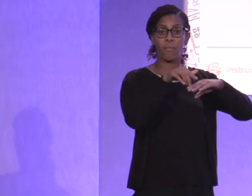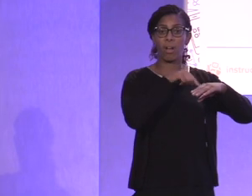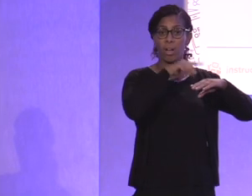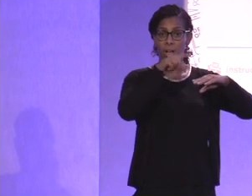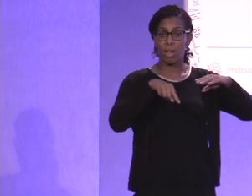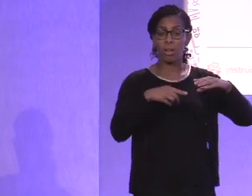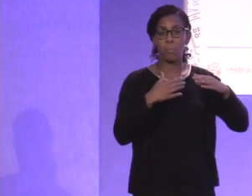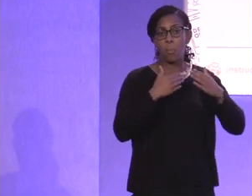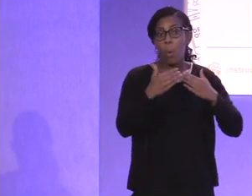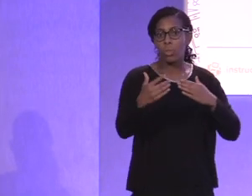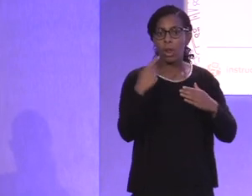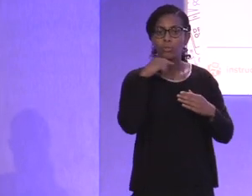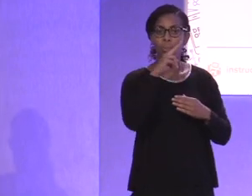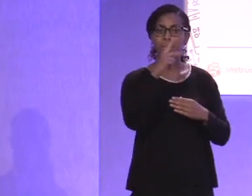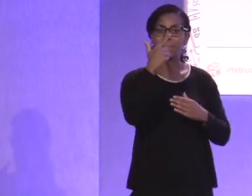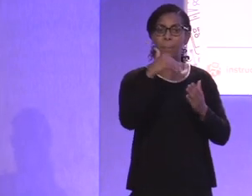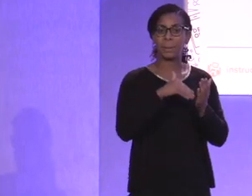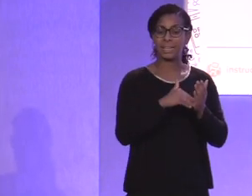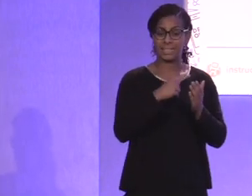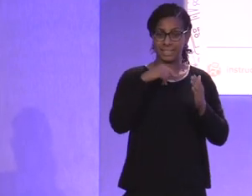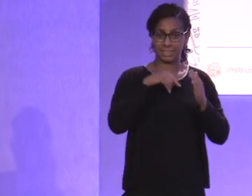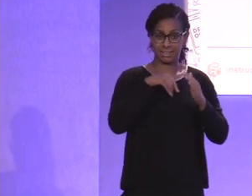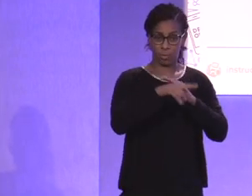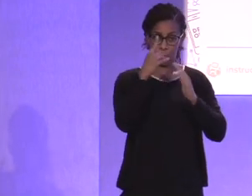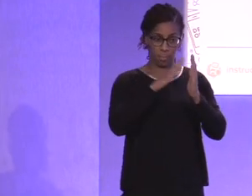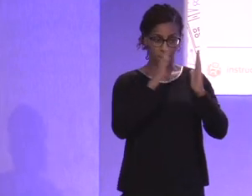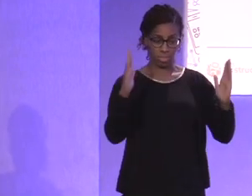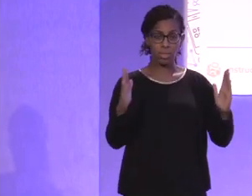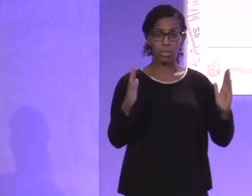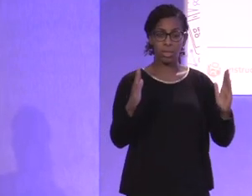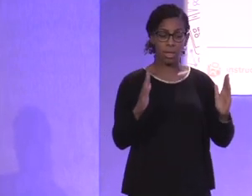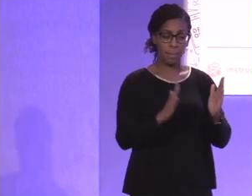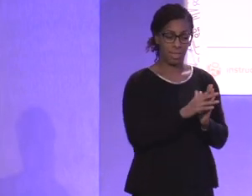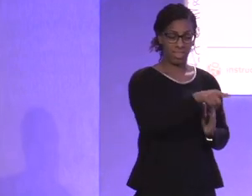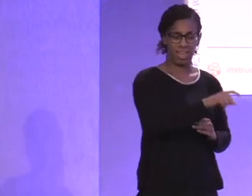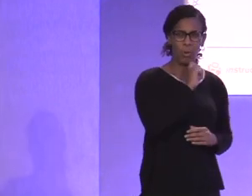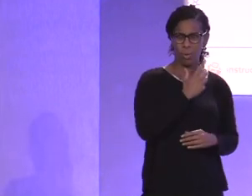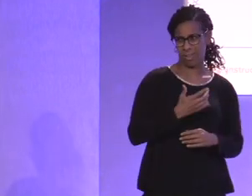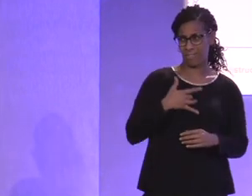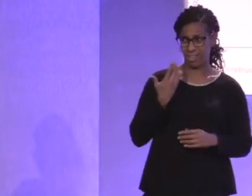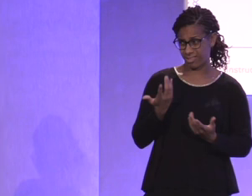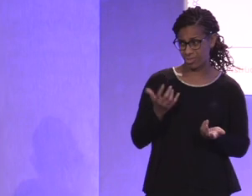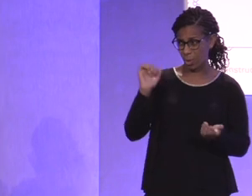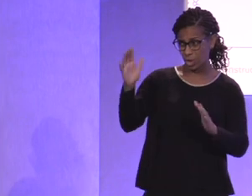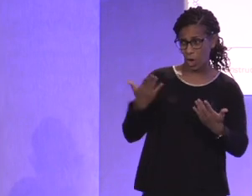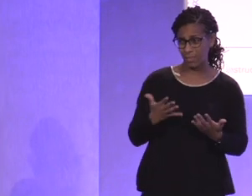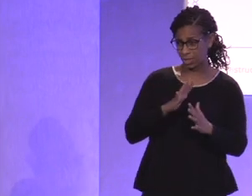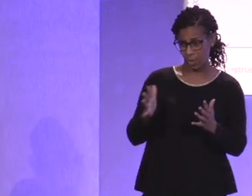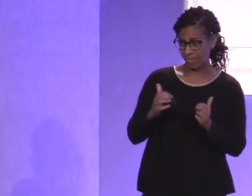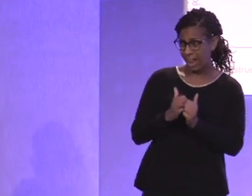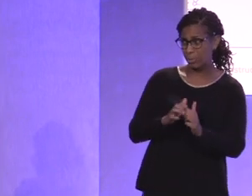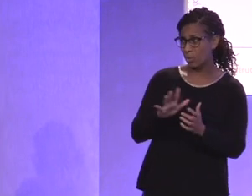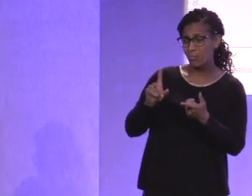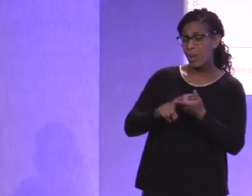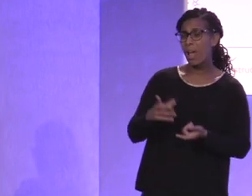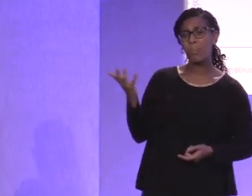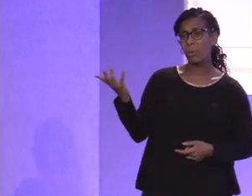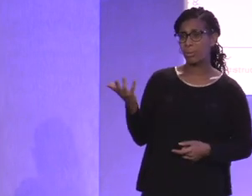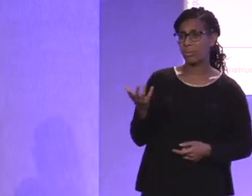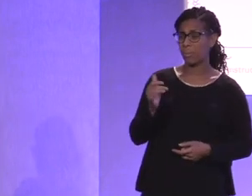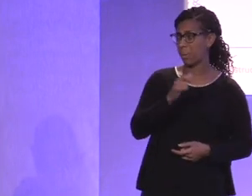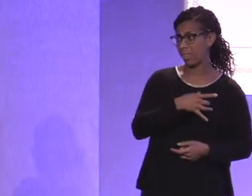for that month, I have the likelihood that they might feel that my service is no longer valuable or reliable, and they might go